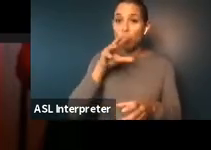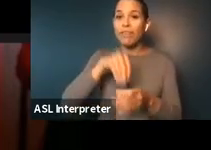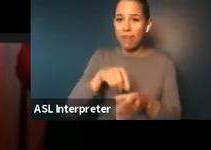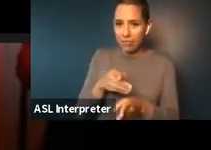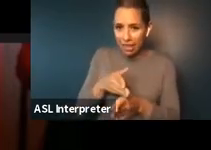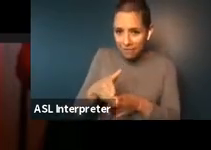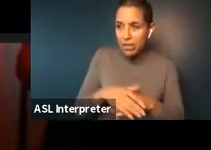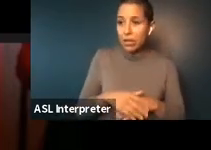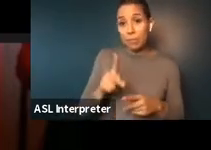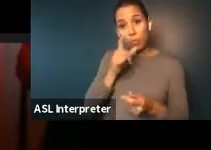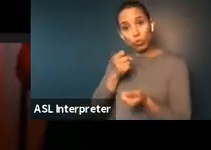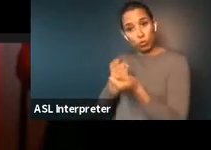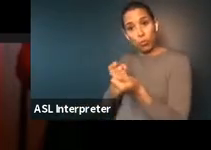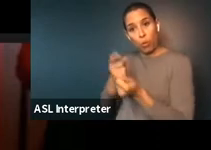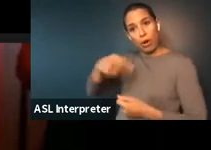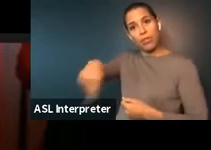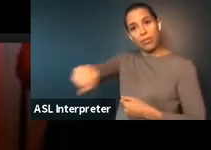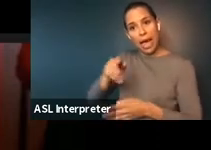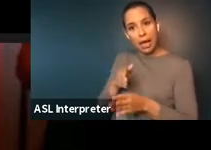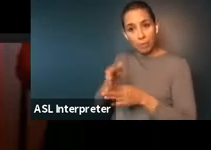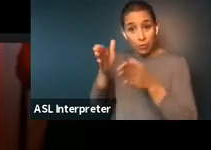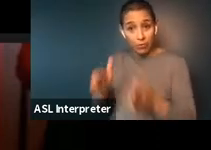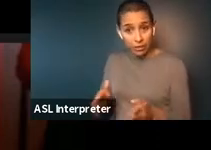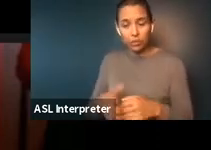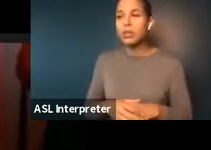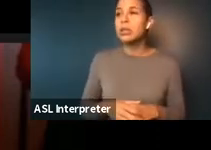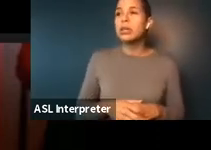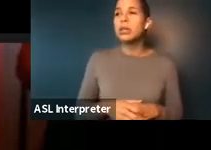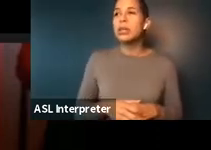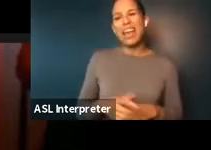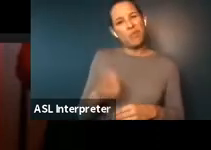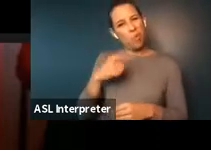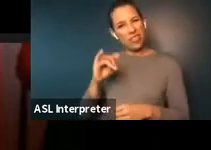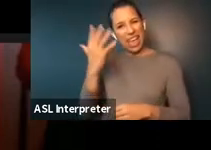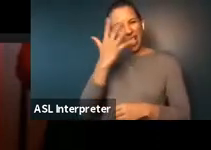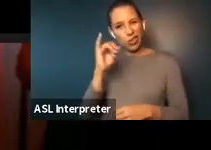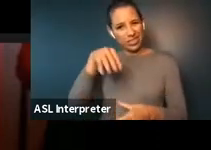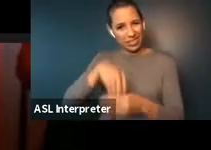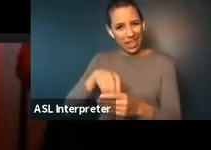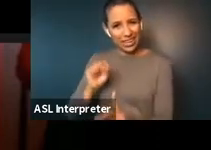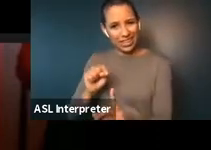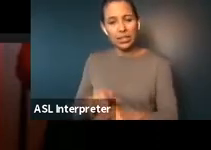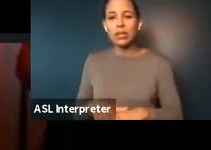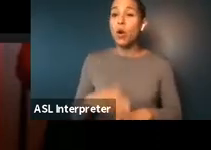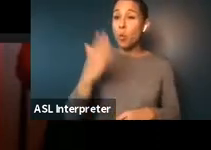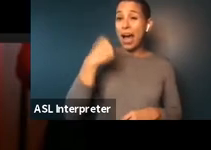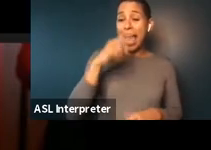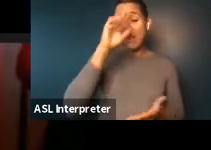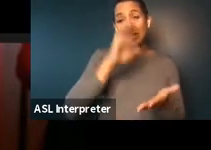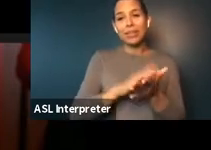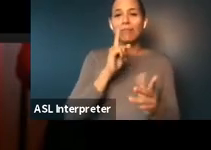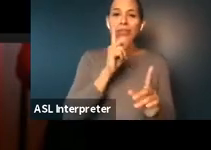looks like. And I bring that up because I think that, um, the pragmatism is